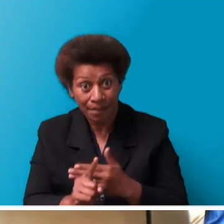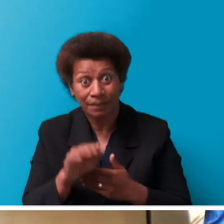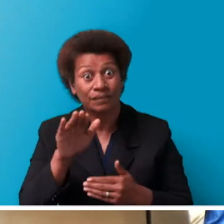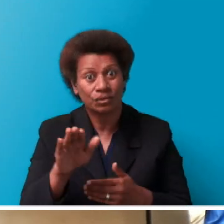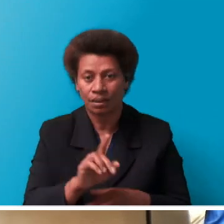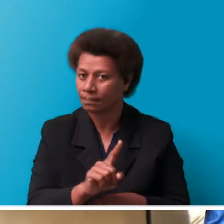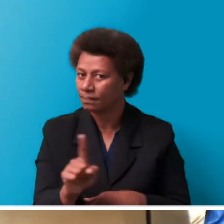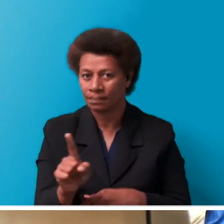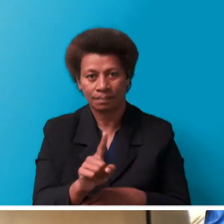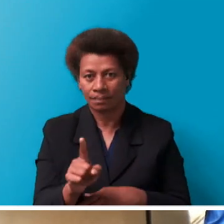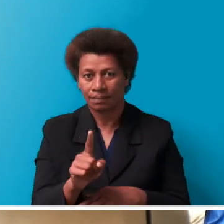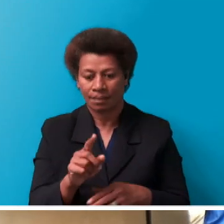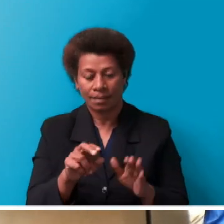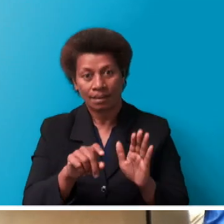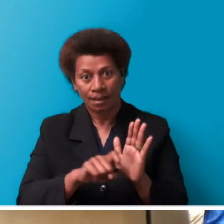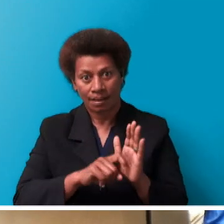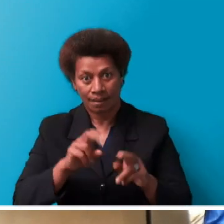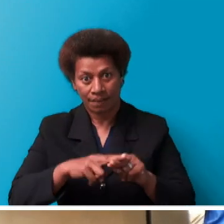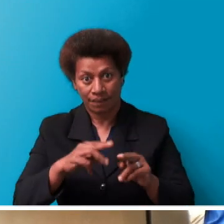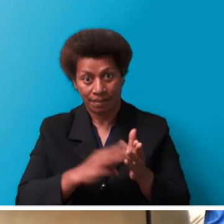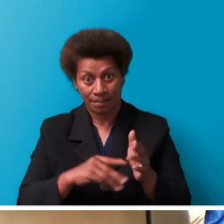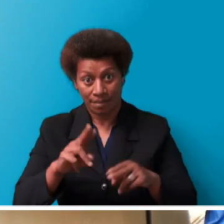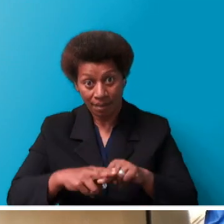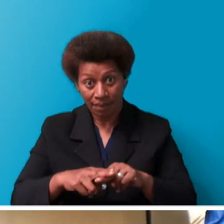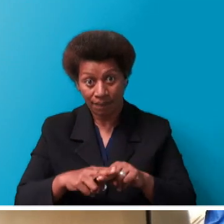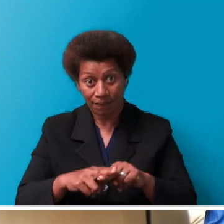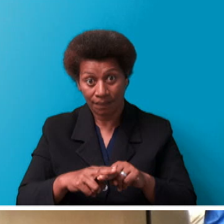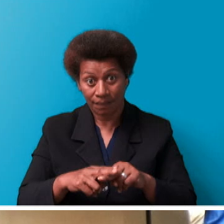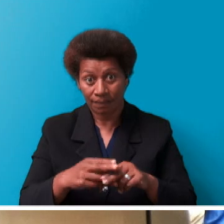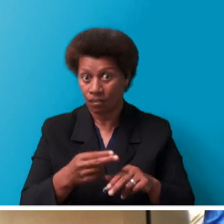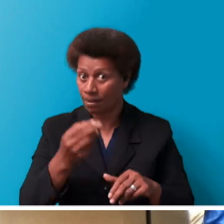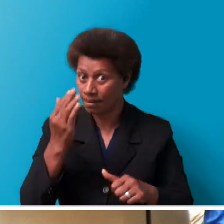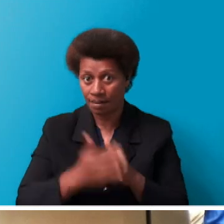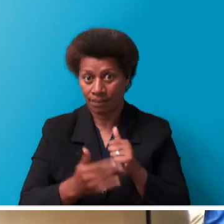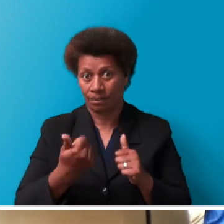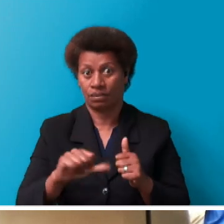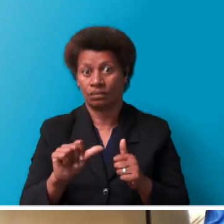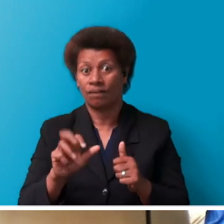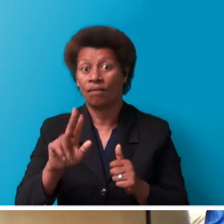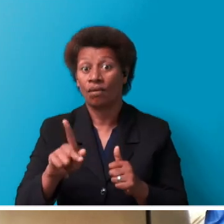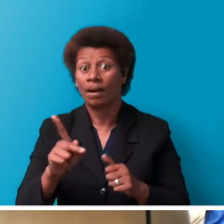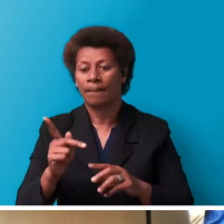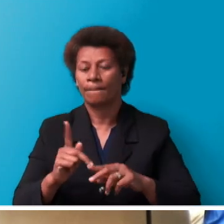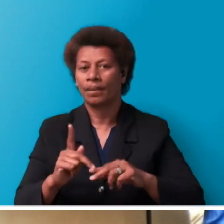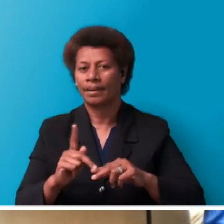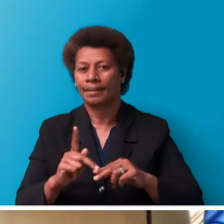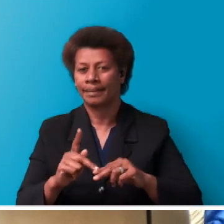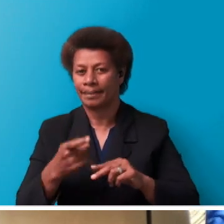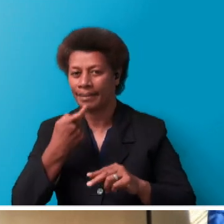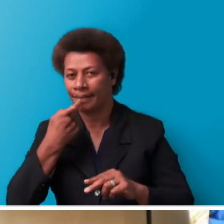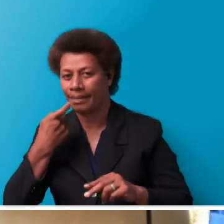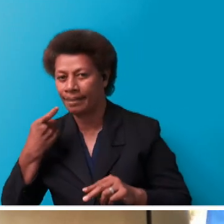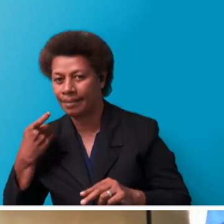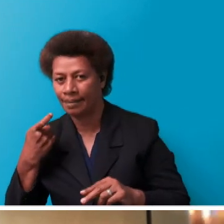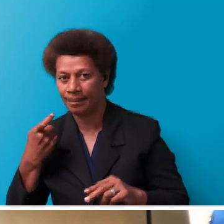of Fiji Military Forces, must never again be used as a political tool. Our democracy